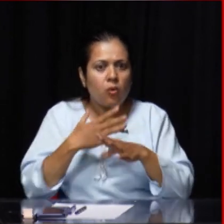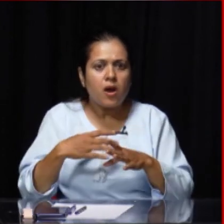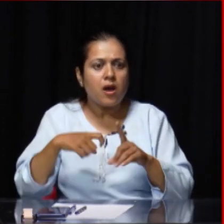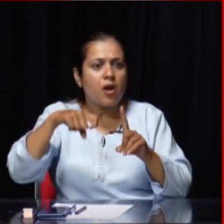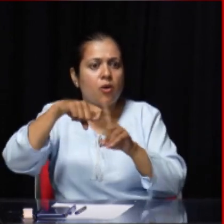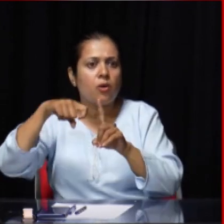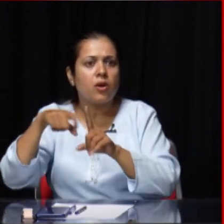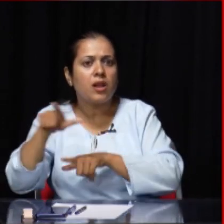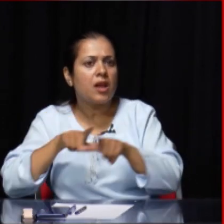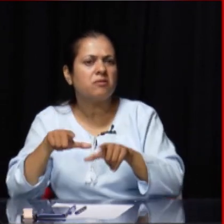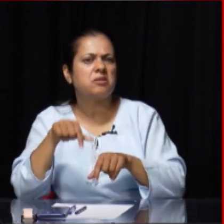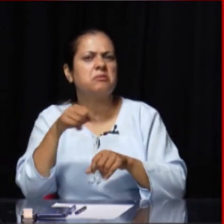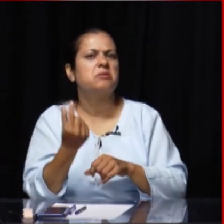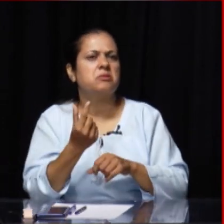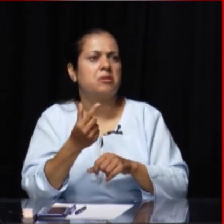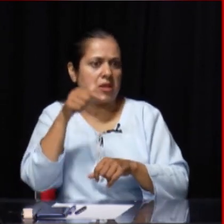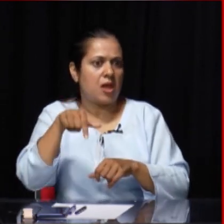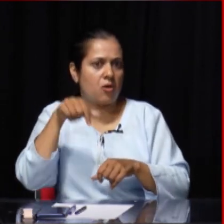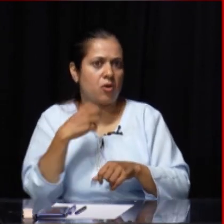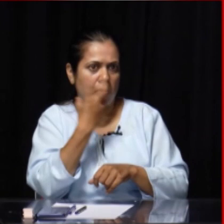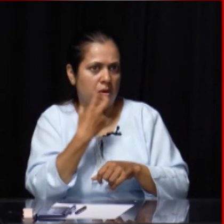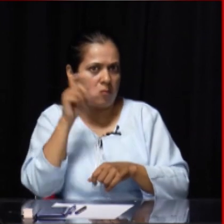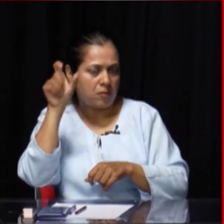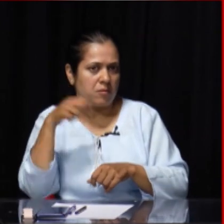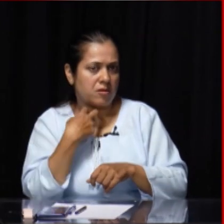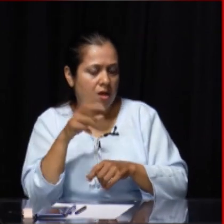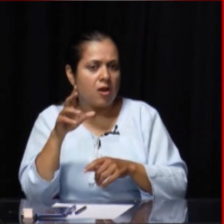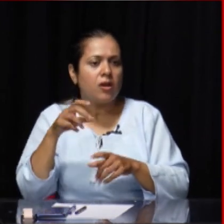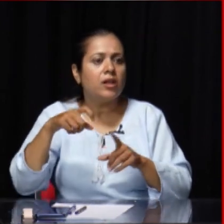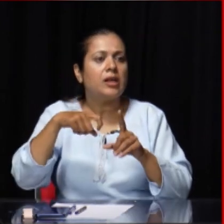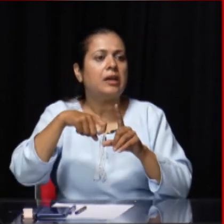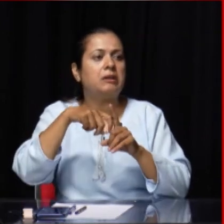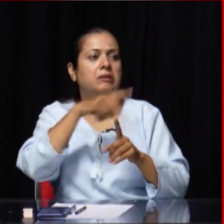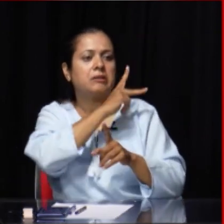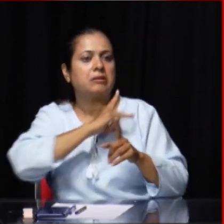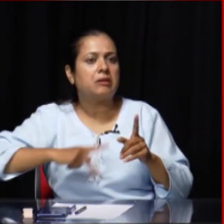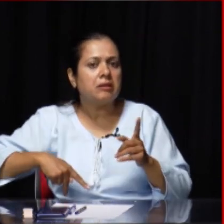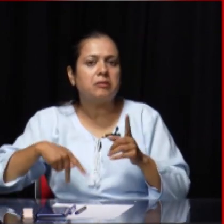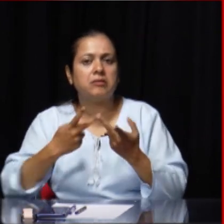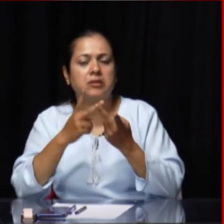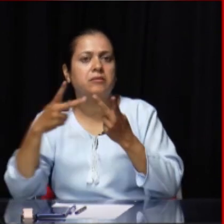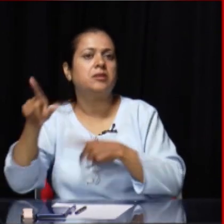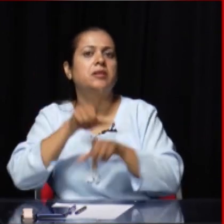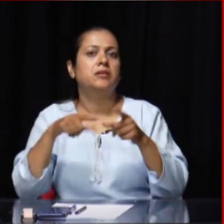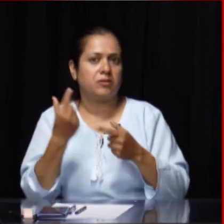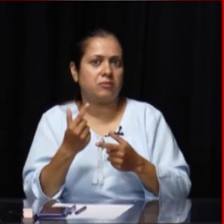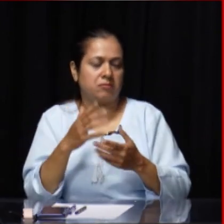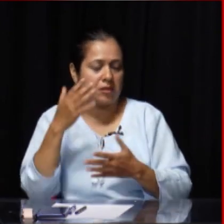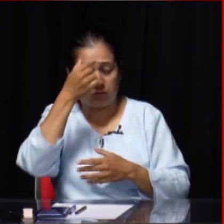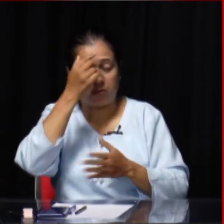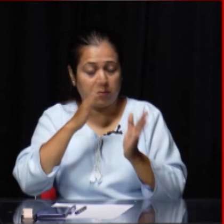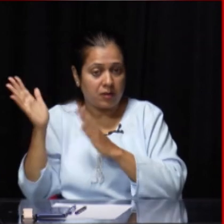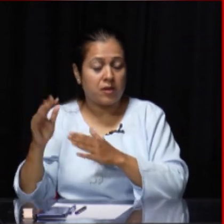Kokani speech therapist. What speech therapists we have are Kannada and all these languages. So this is the biggest problem again.